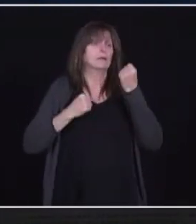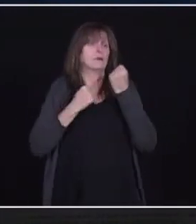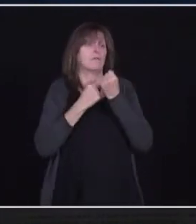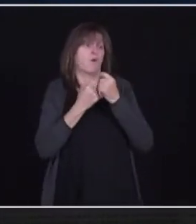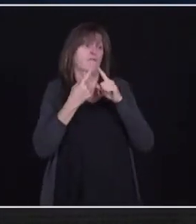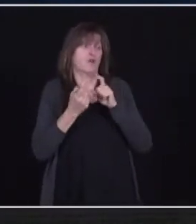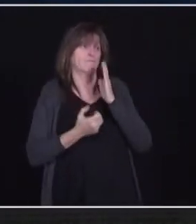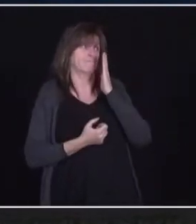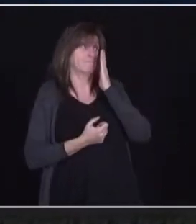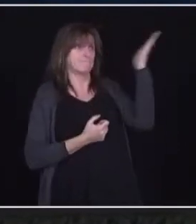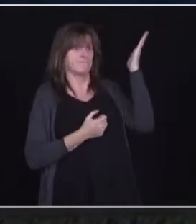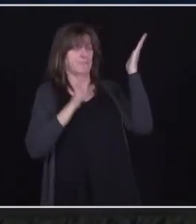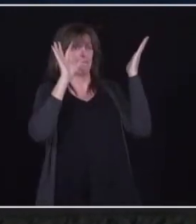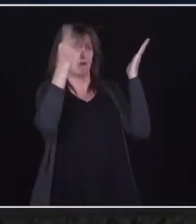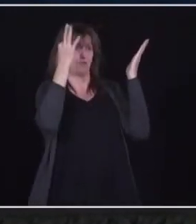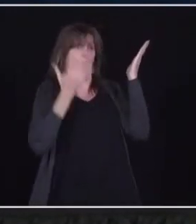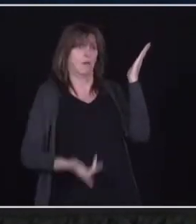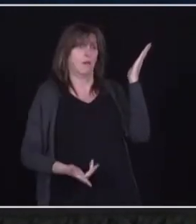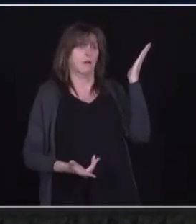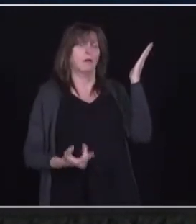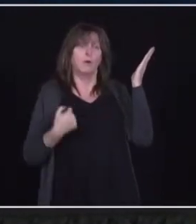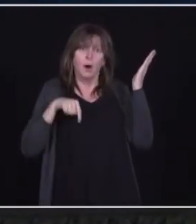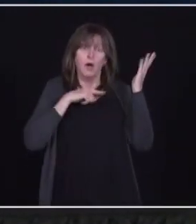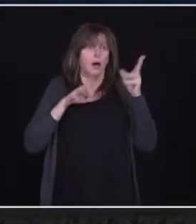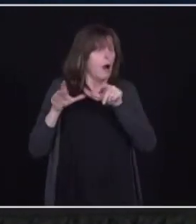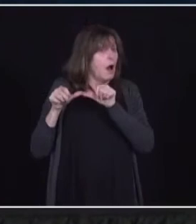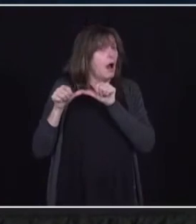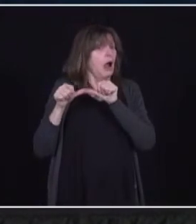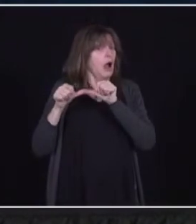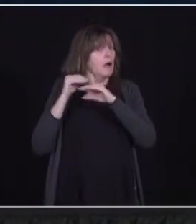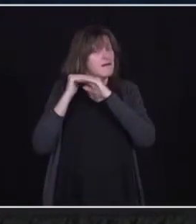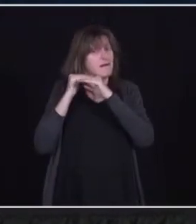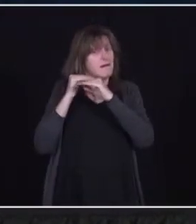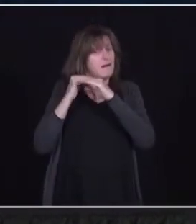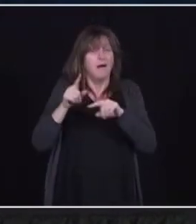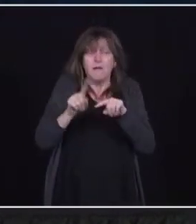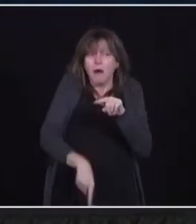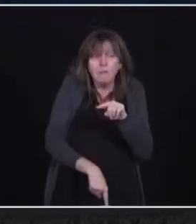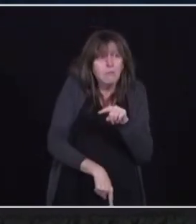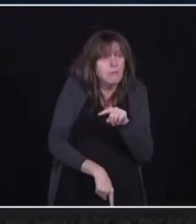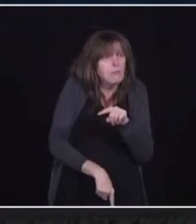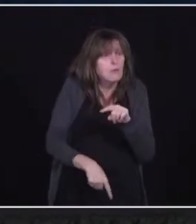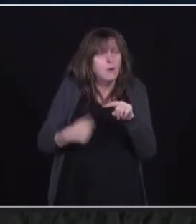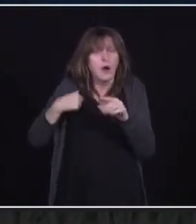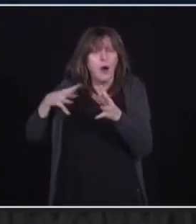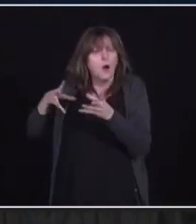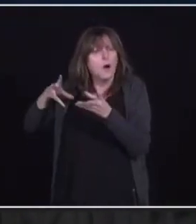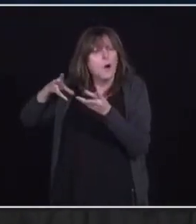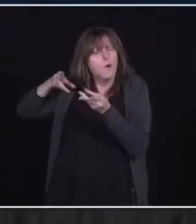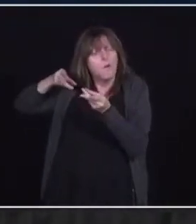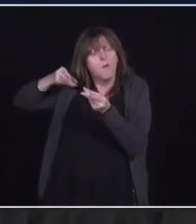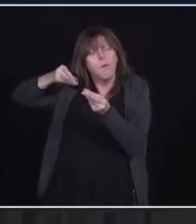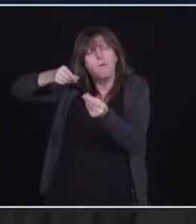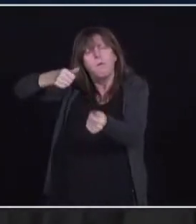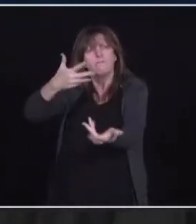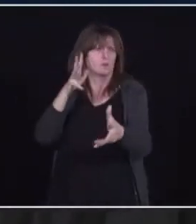We can't sustain it. I'm telling you, we just can't sustain the spending. Next question.